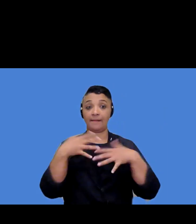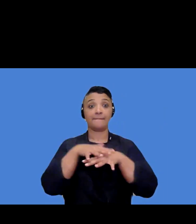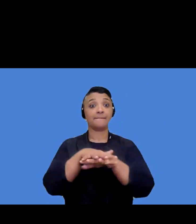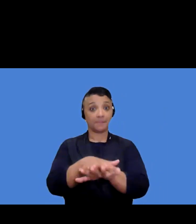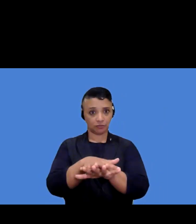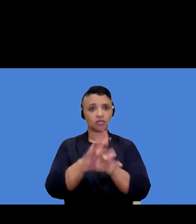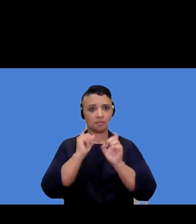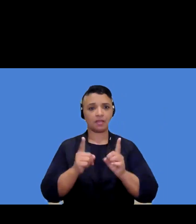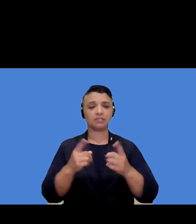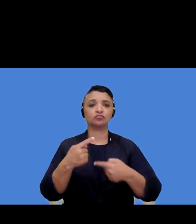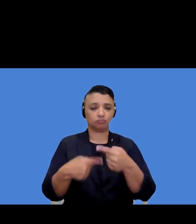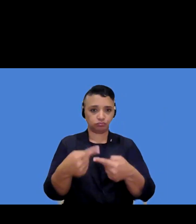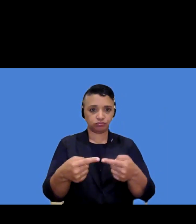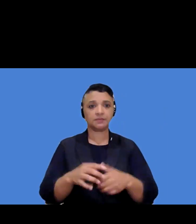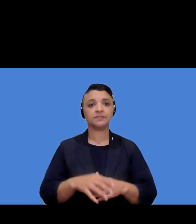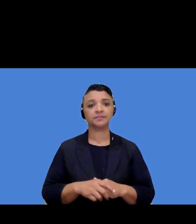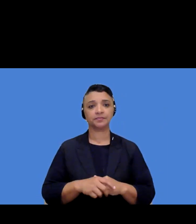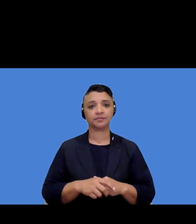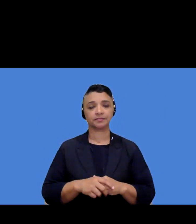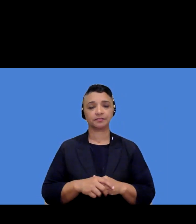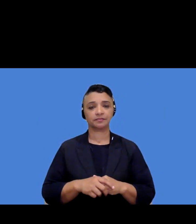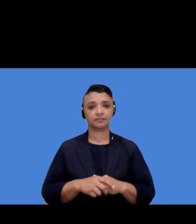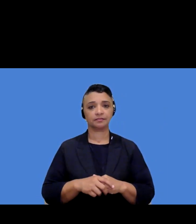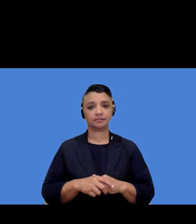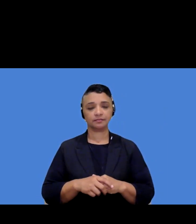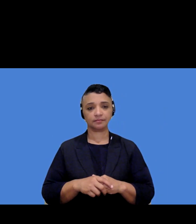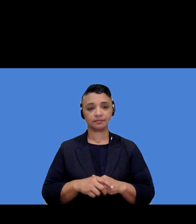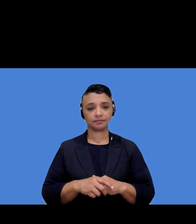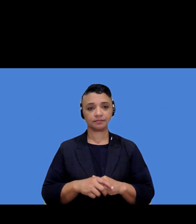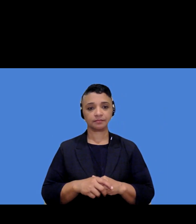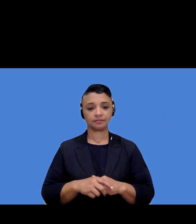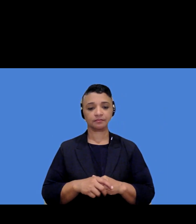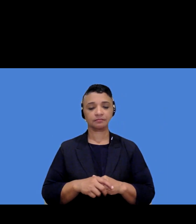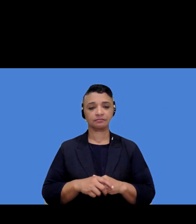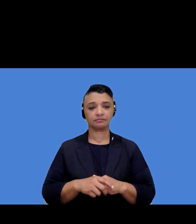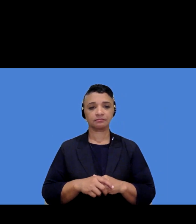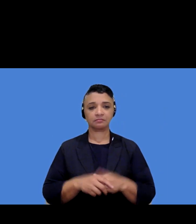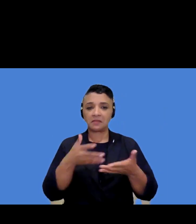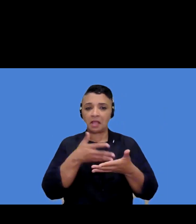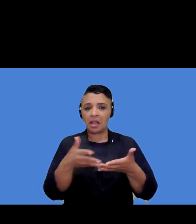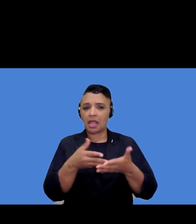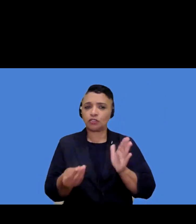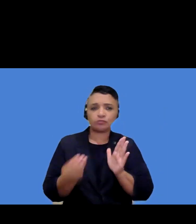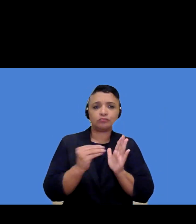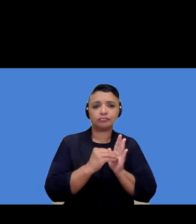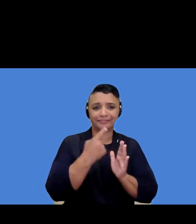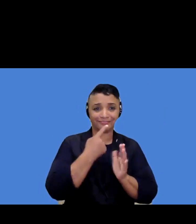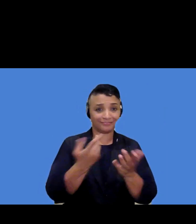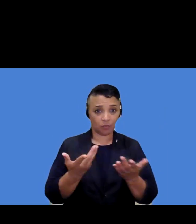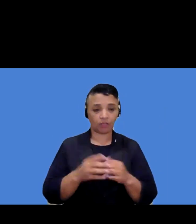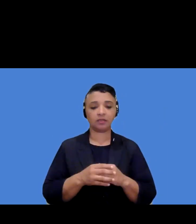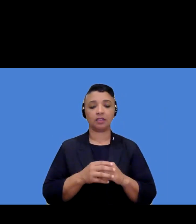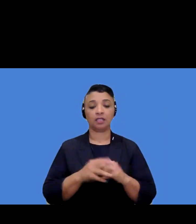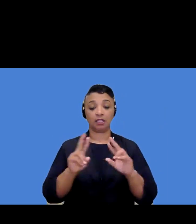cooperation. It includes language on ensuring that development cooperation is